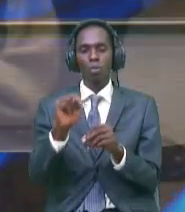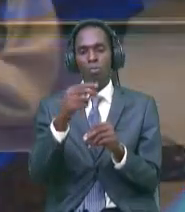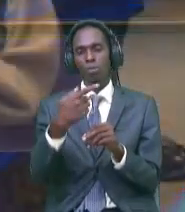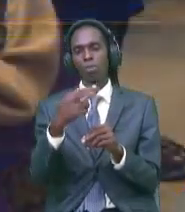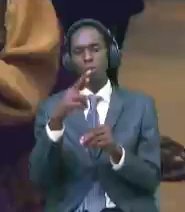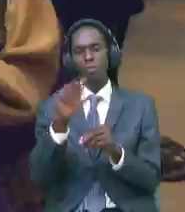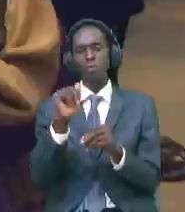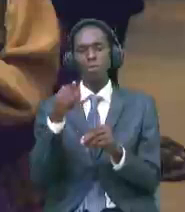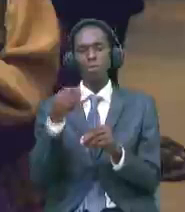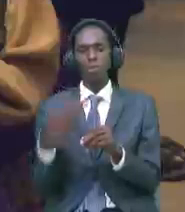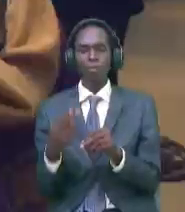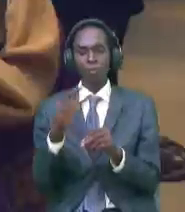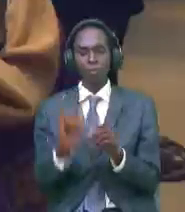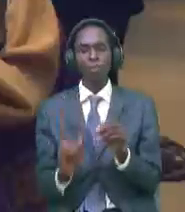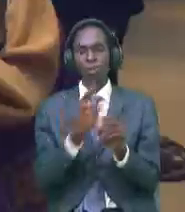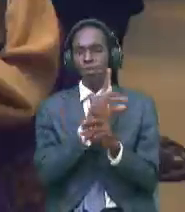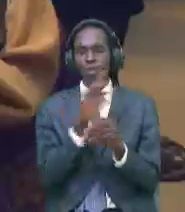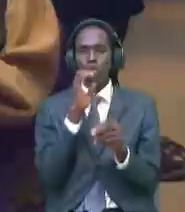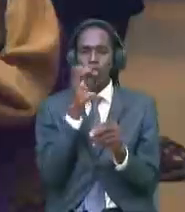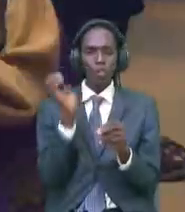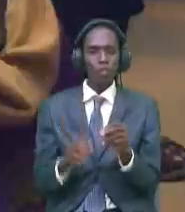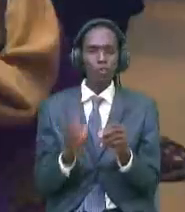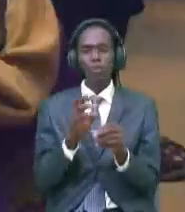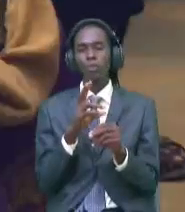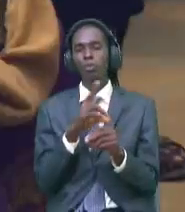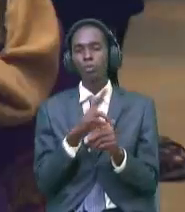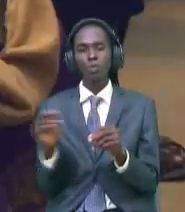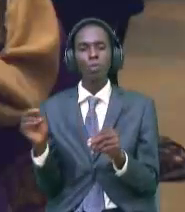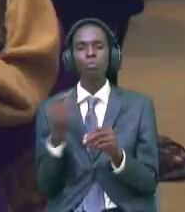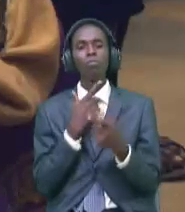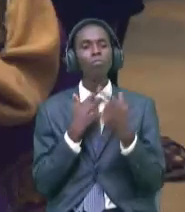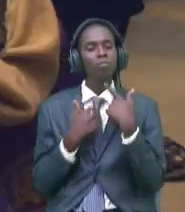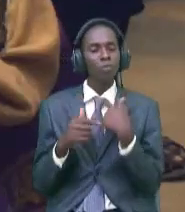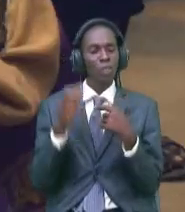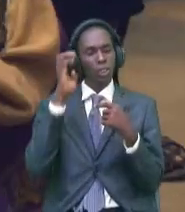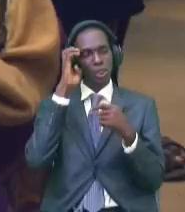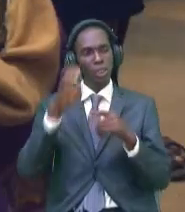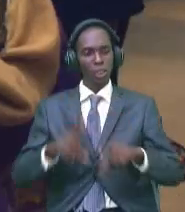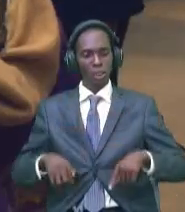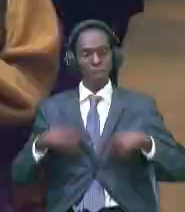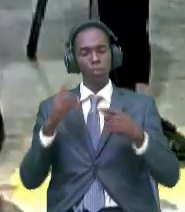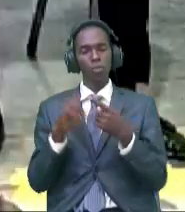evil, there's no covetousness. He lives to the glory of God. And then